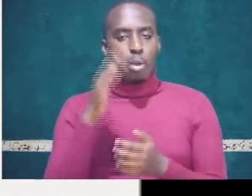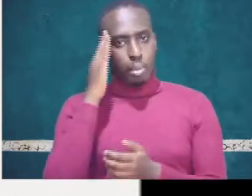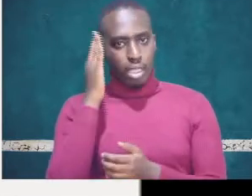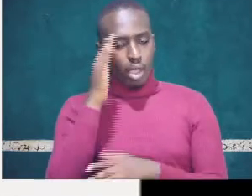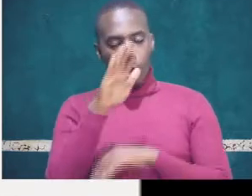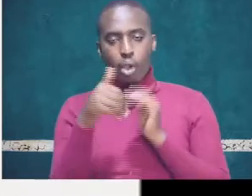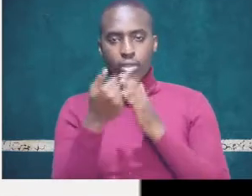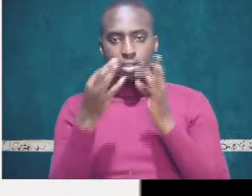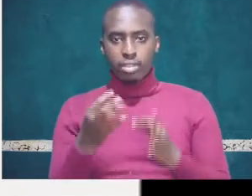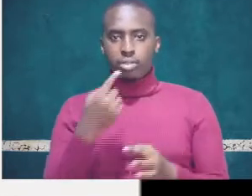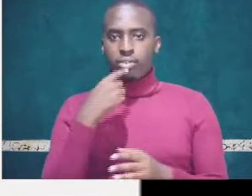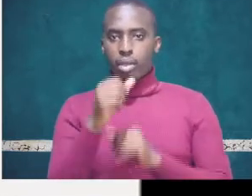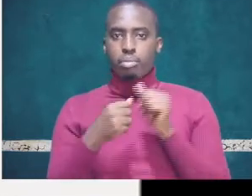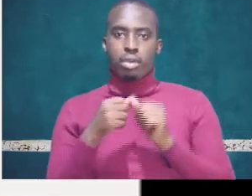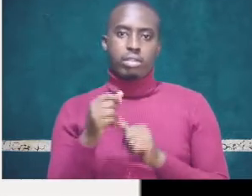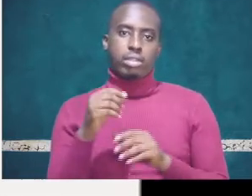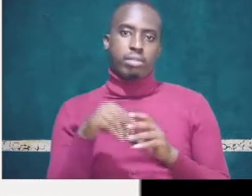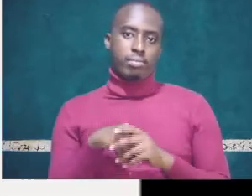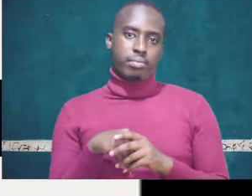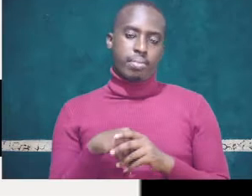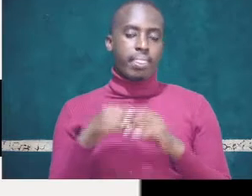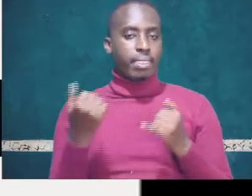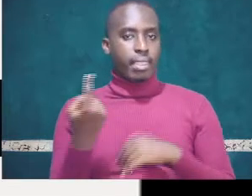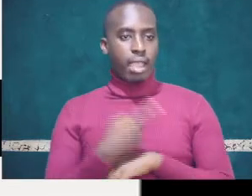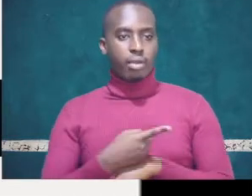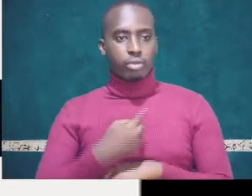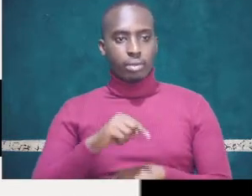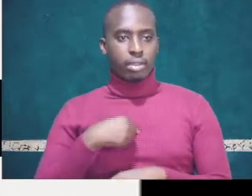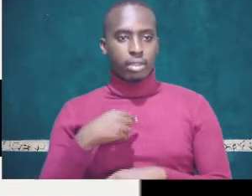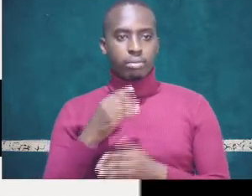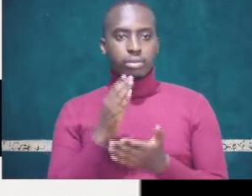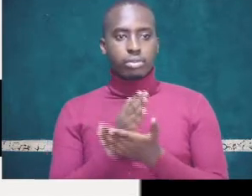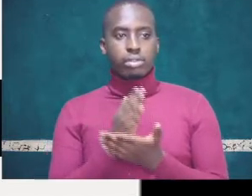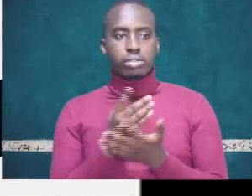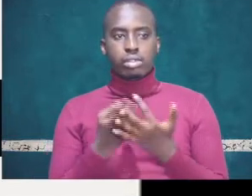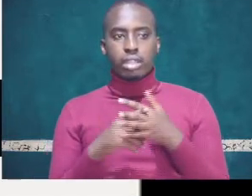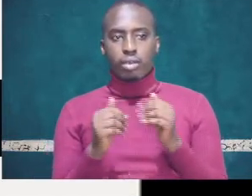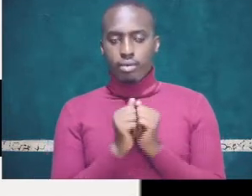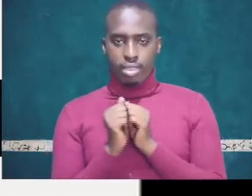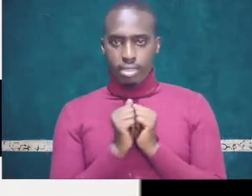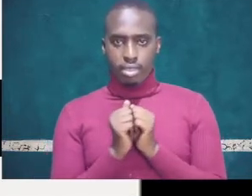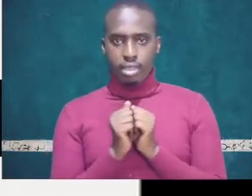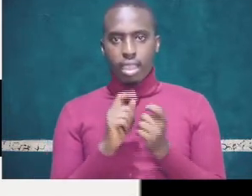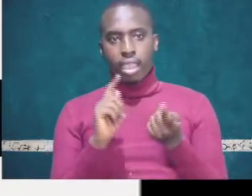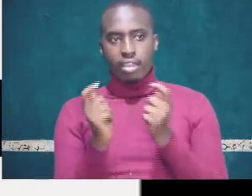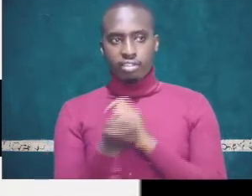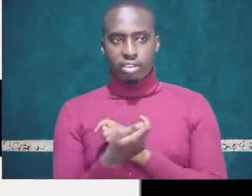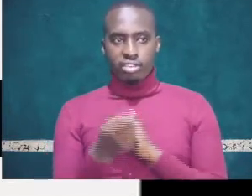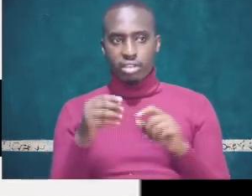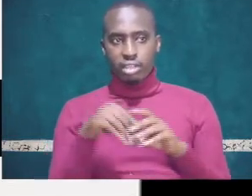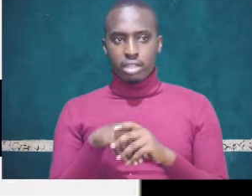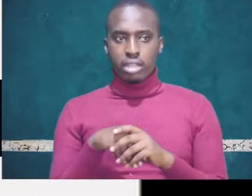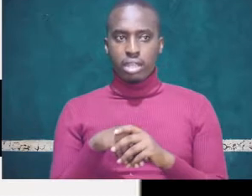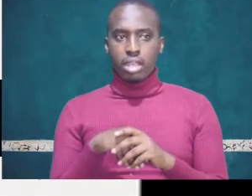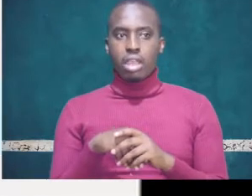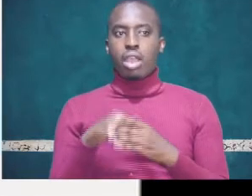all those things that we talked about in this unit. So now, let us begin with a change in